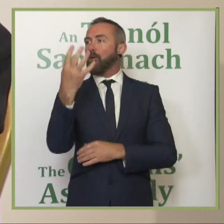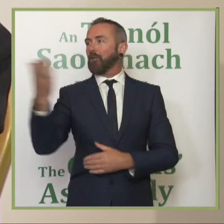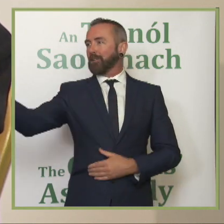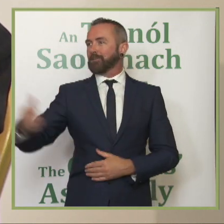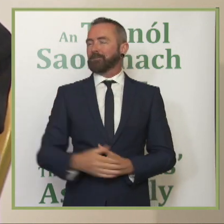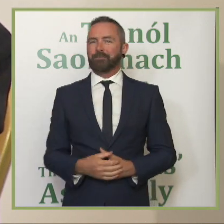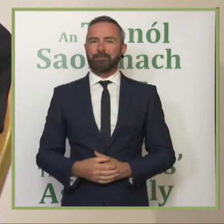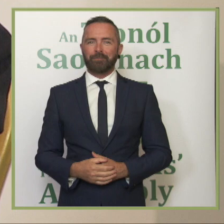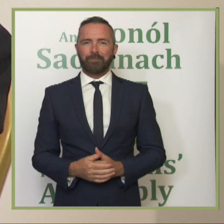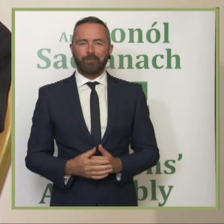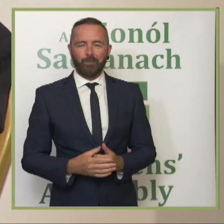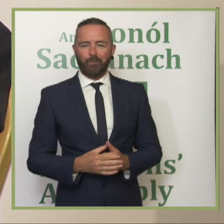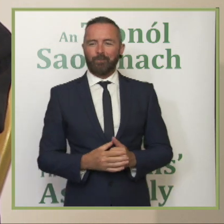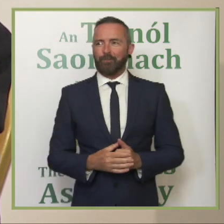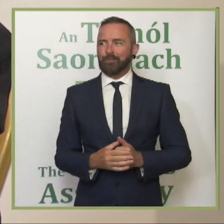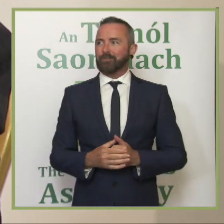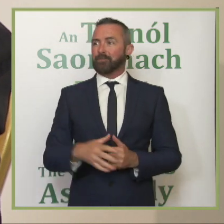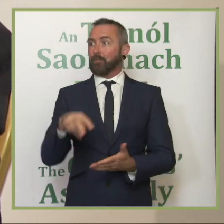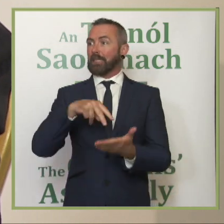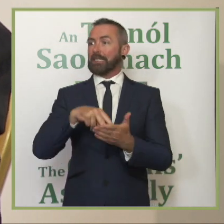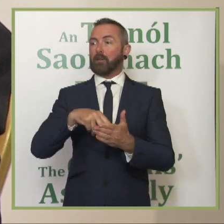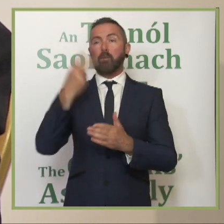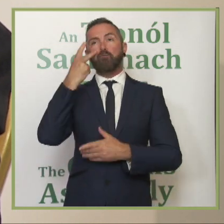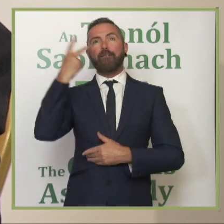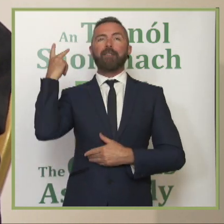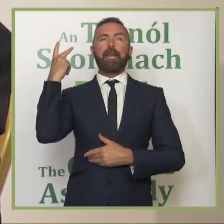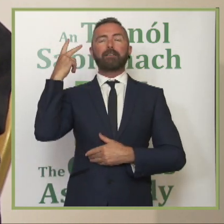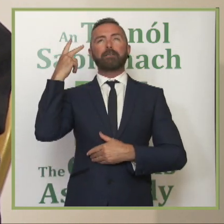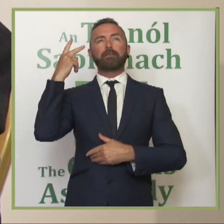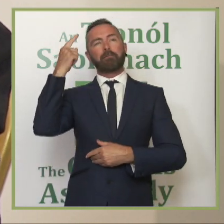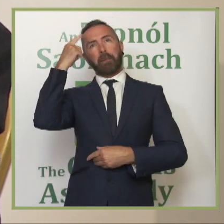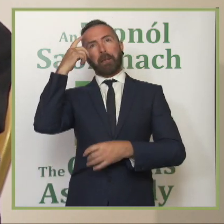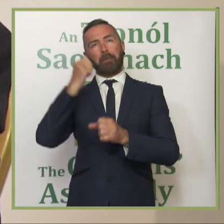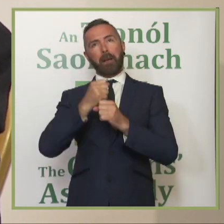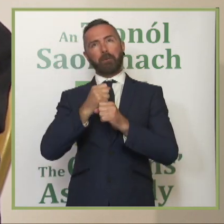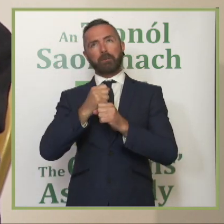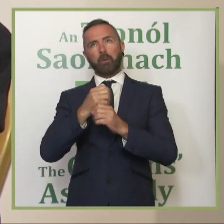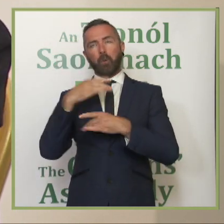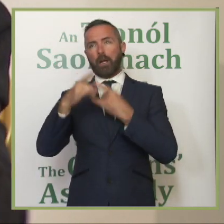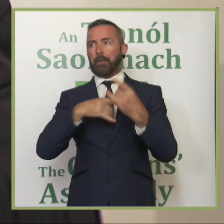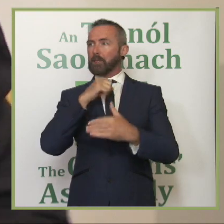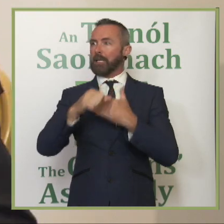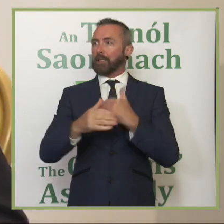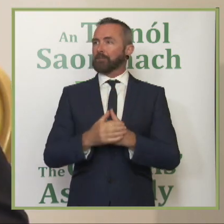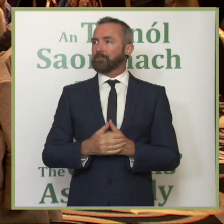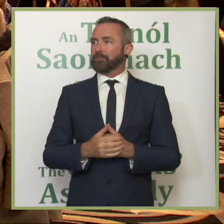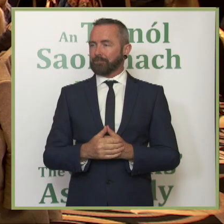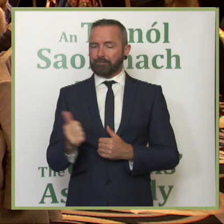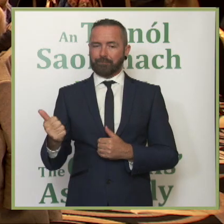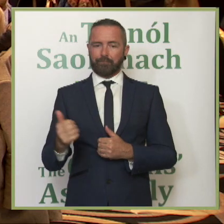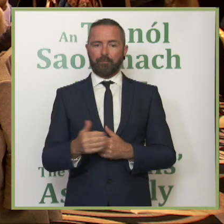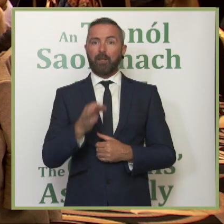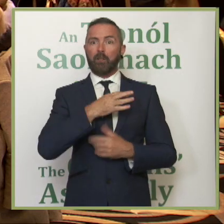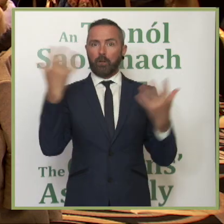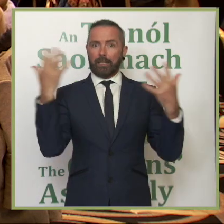can, please, rep from the table. Just stand up and reflect some of the issues that you've, comments that you want to make from the table. Table 4. Thank you. Good